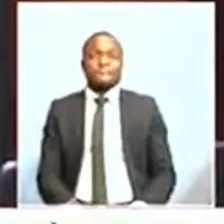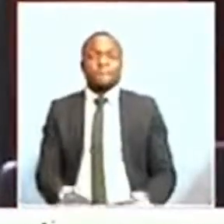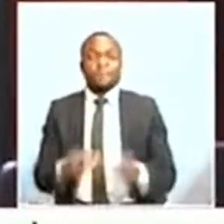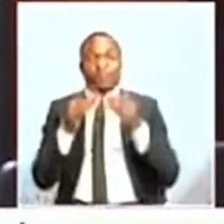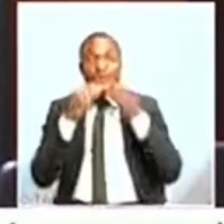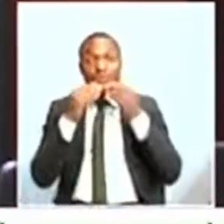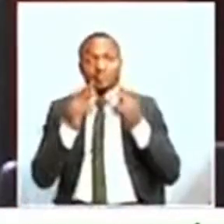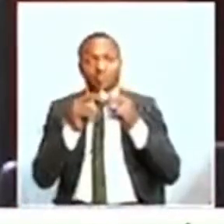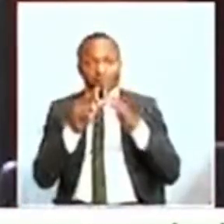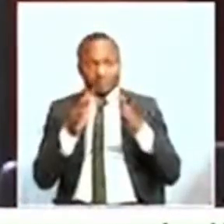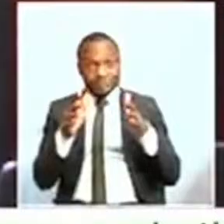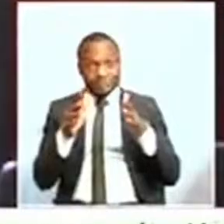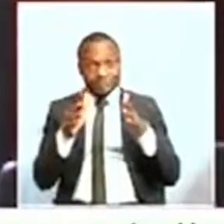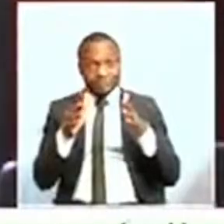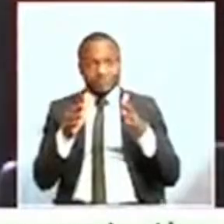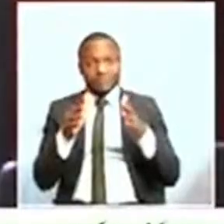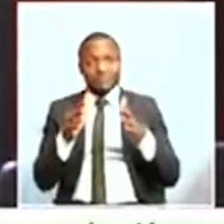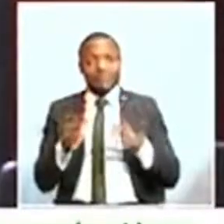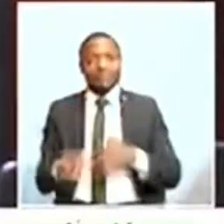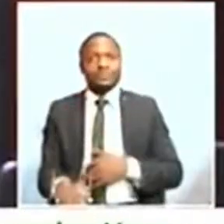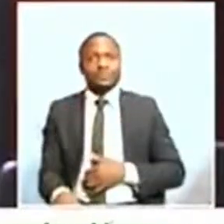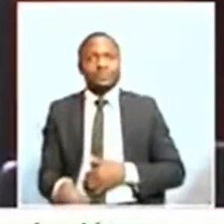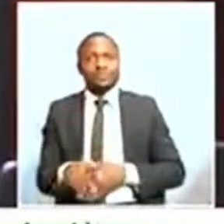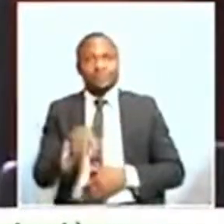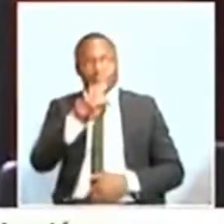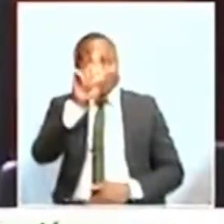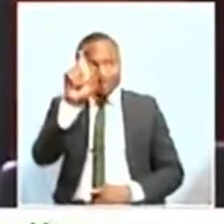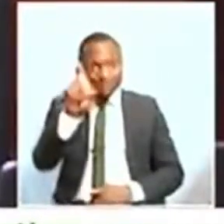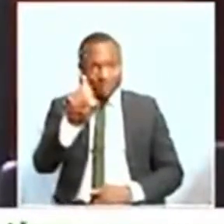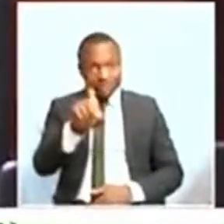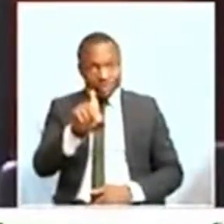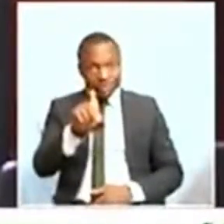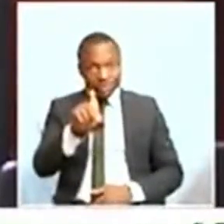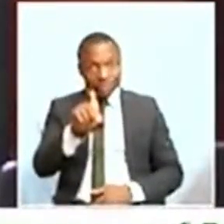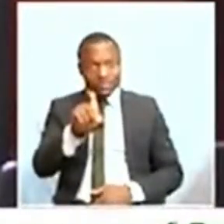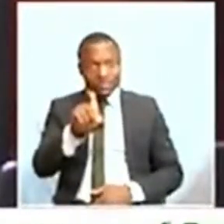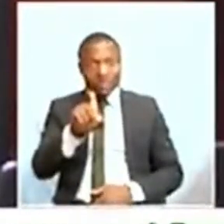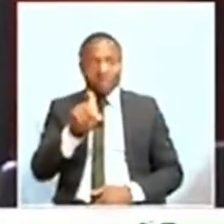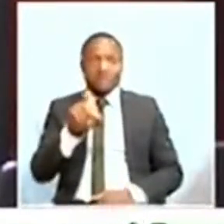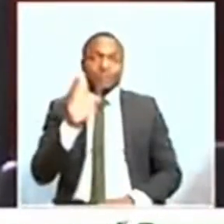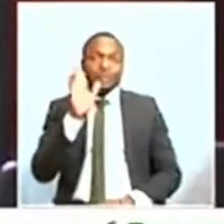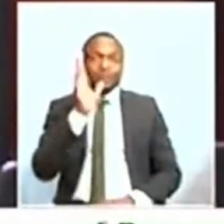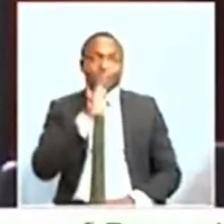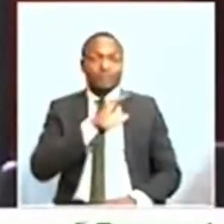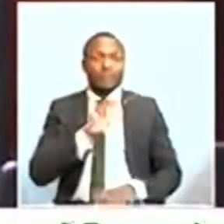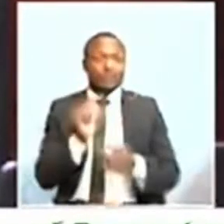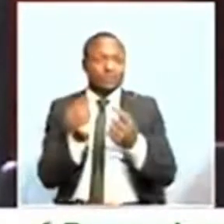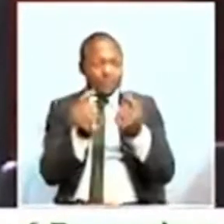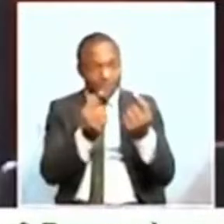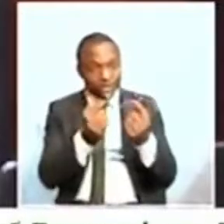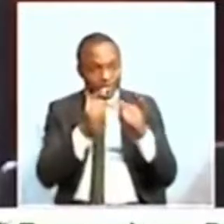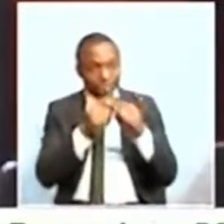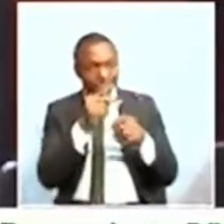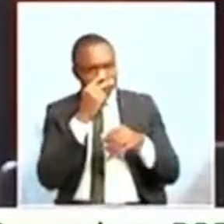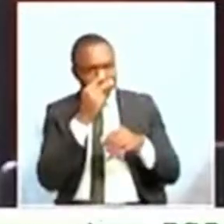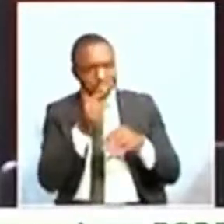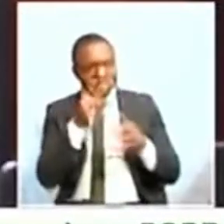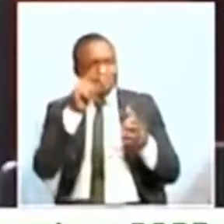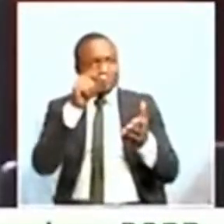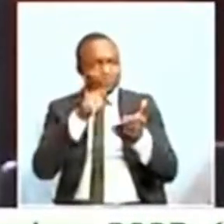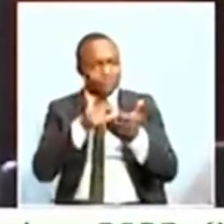Thank you very much. So the question has been overtaken by events, but I see